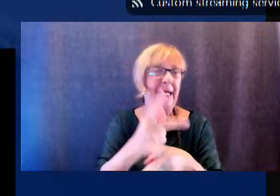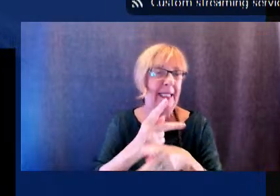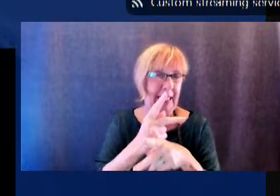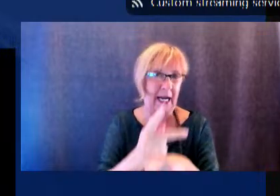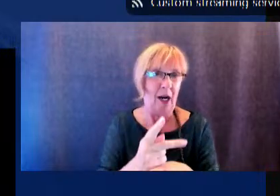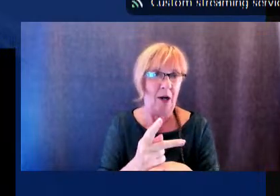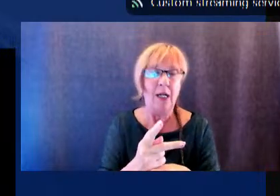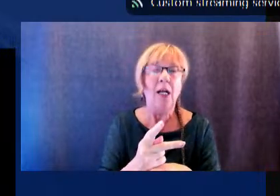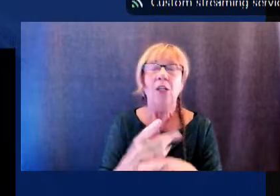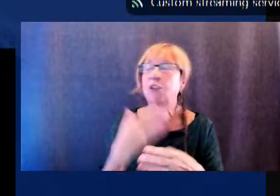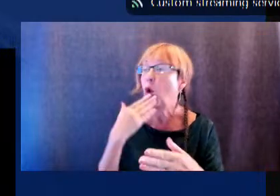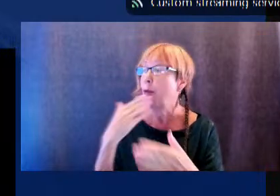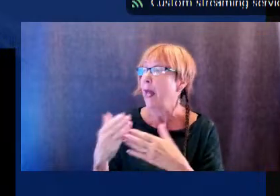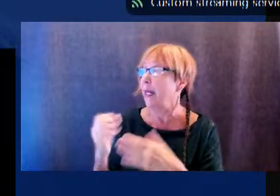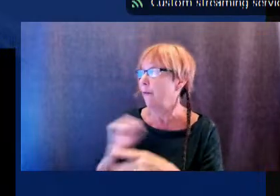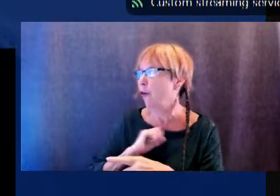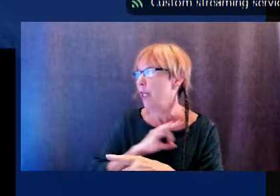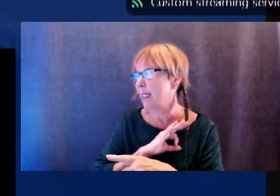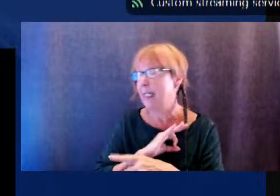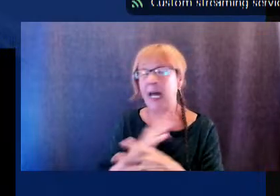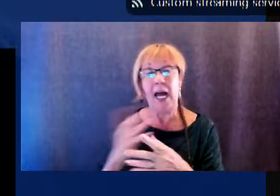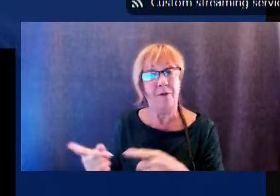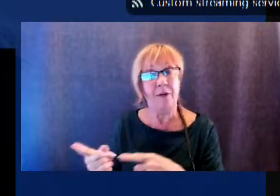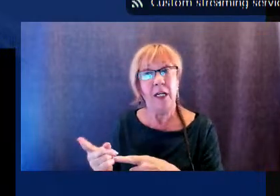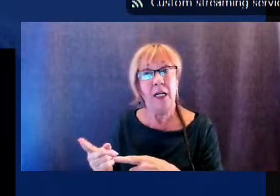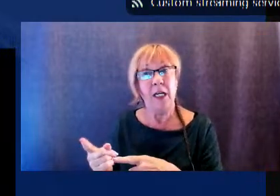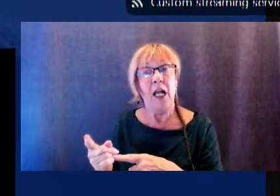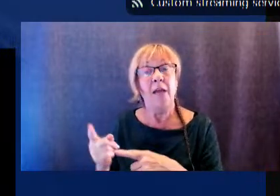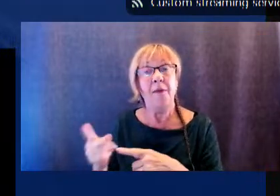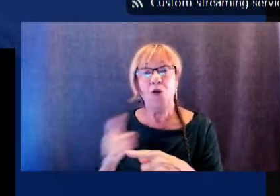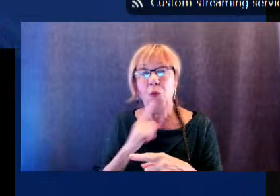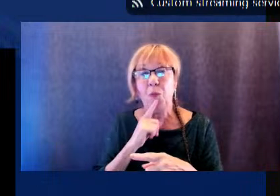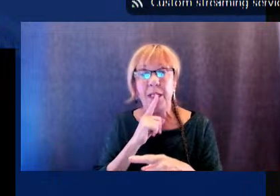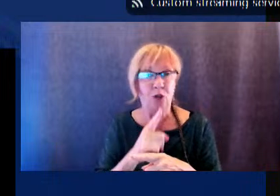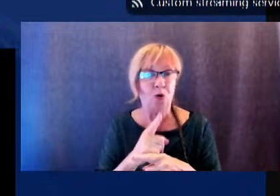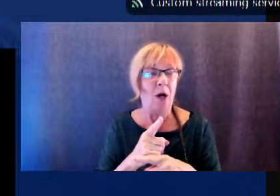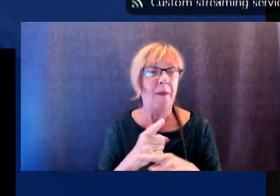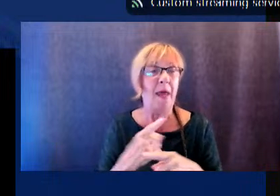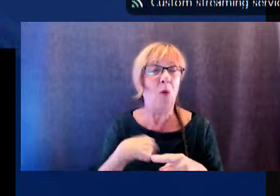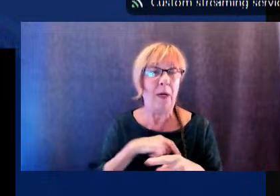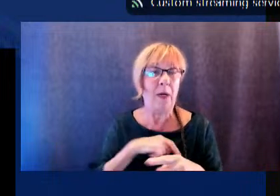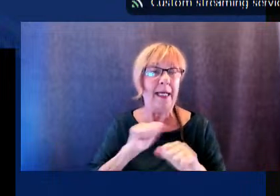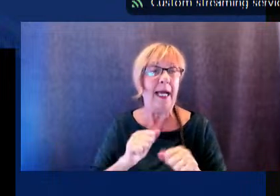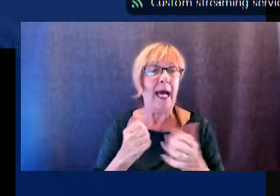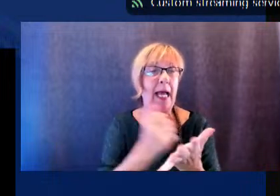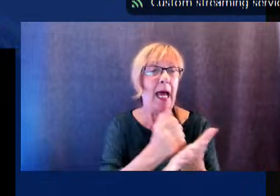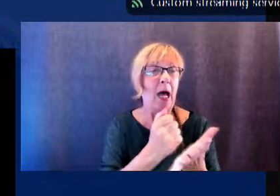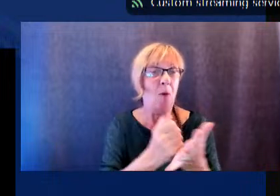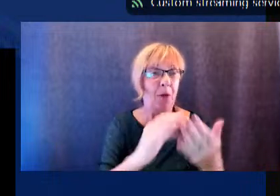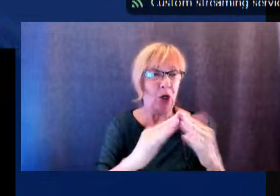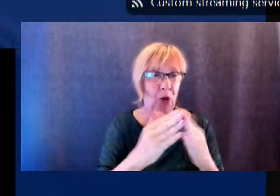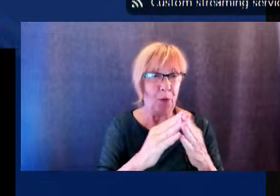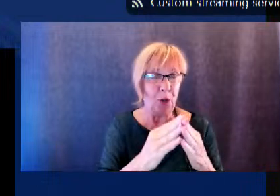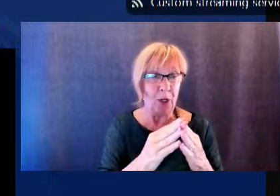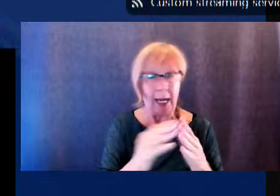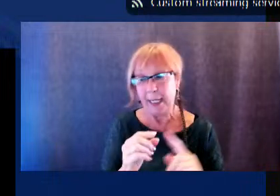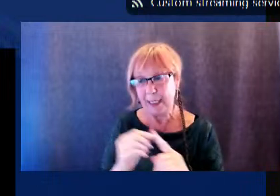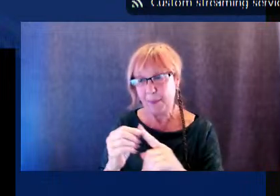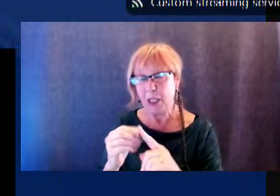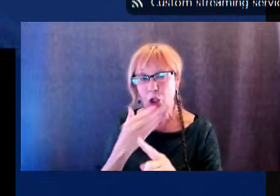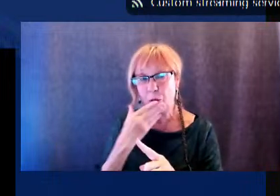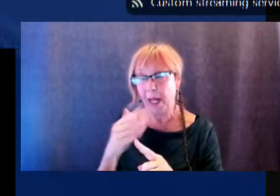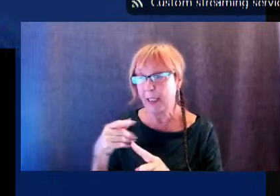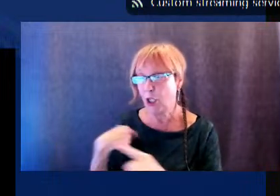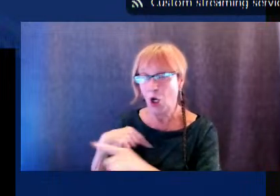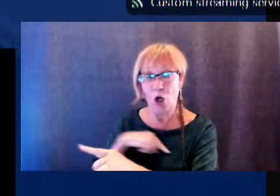my gratitude to the staff who have been instrumental in ensuring the community's needs are met, and a special thank you to those staff